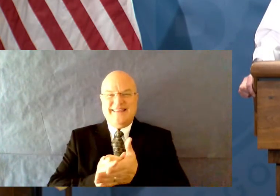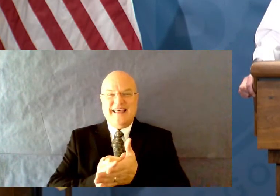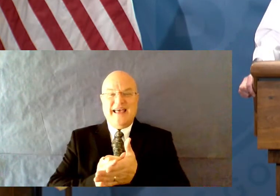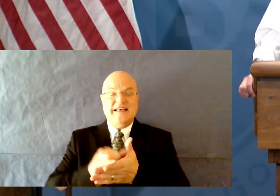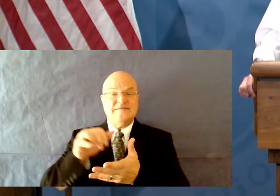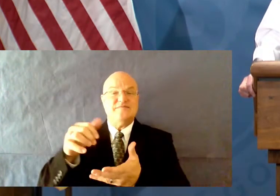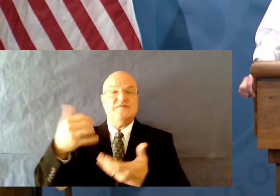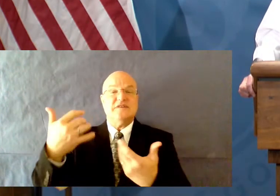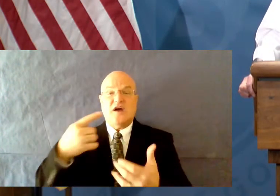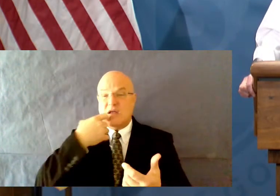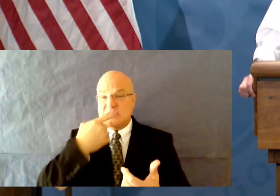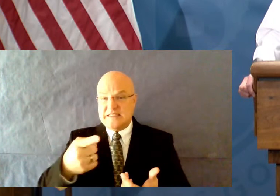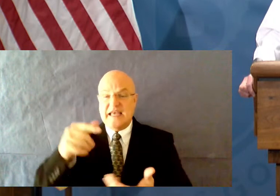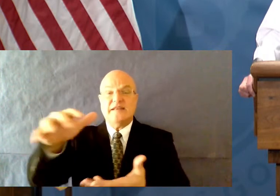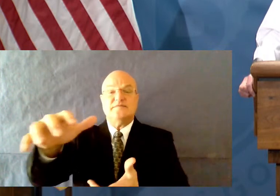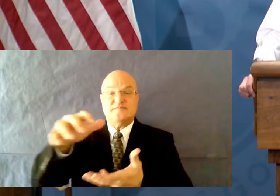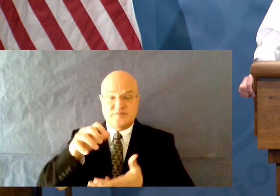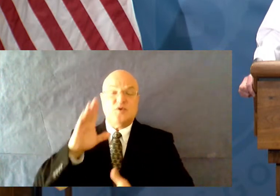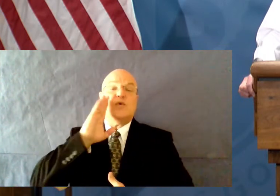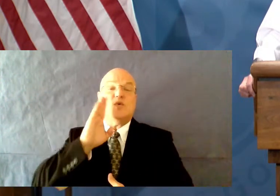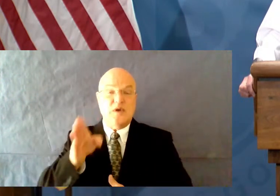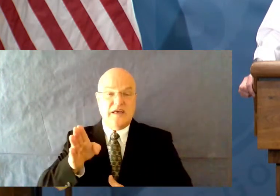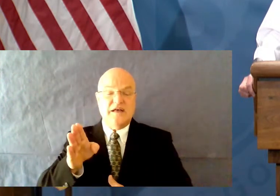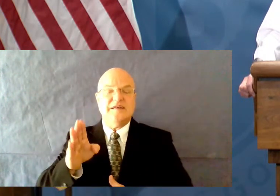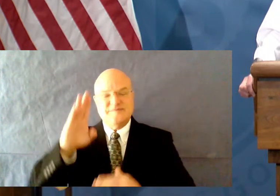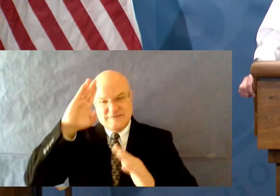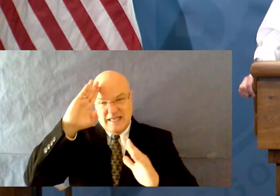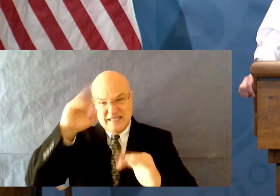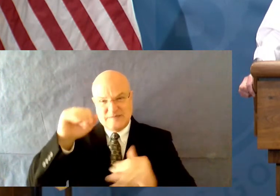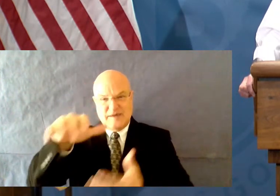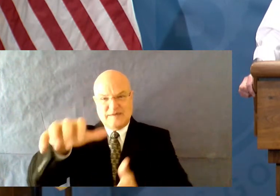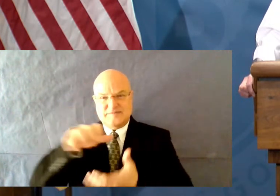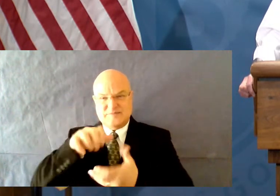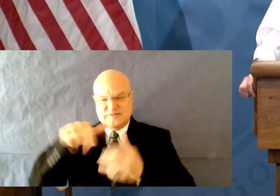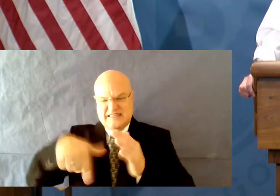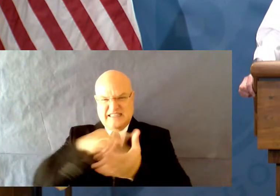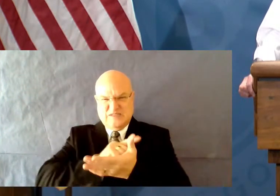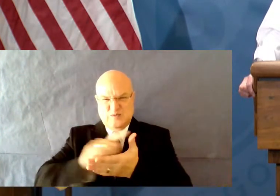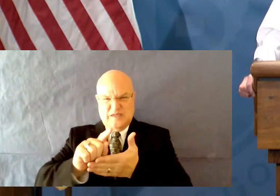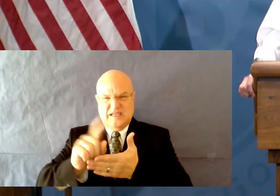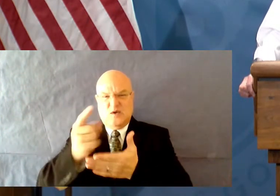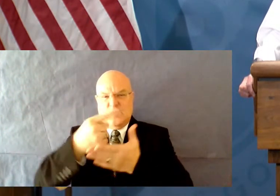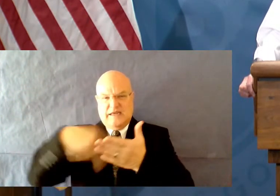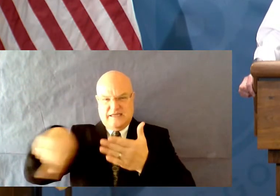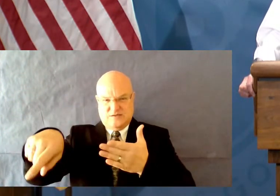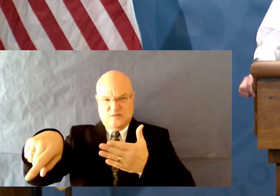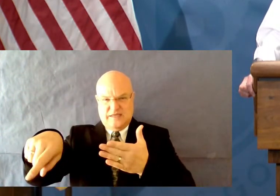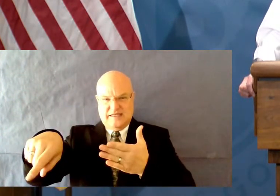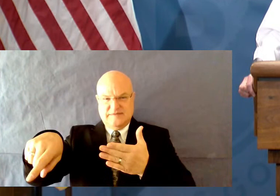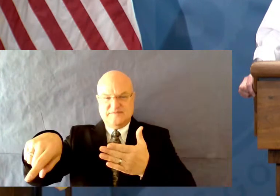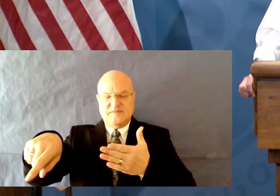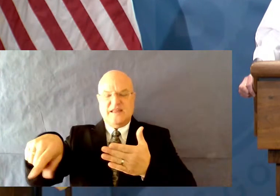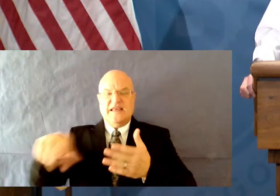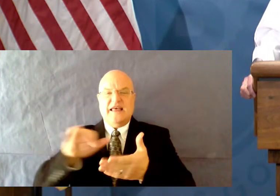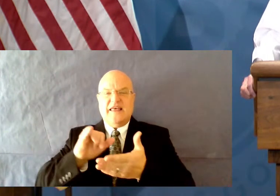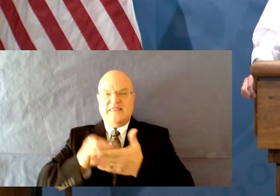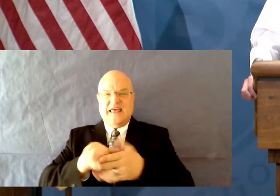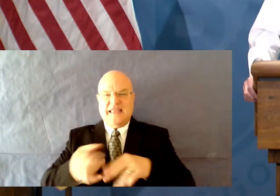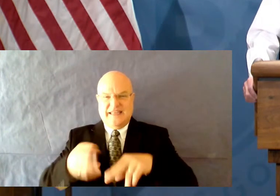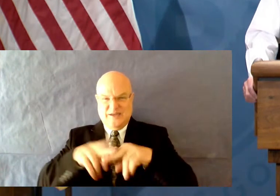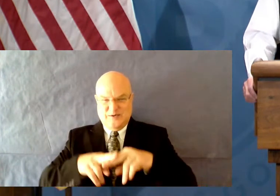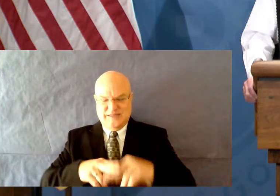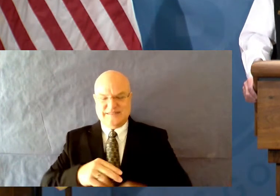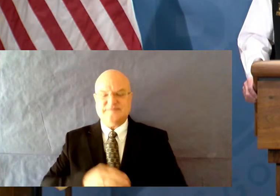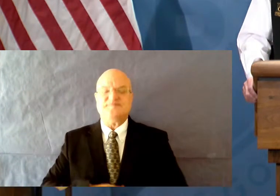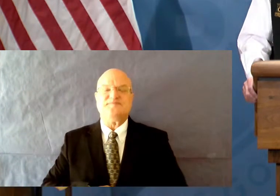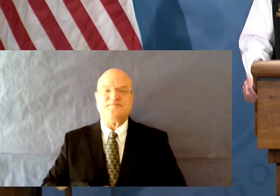allocated, and we are expectant to receive those doses either this week or next week in terms of that increase. In terms